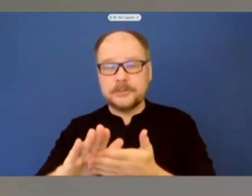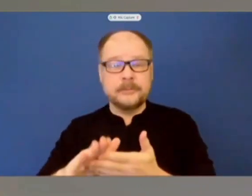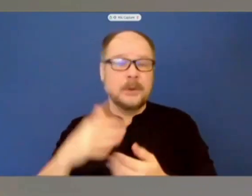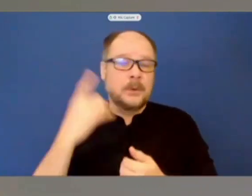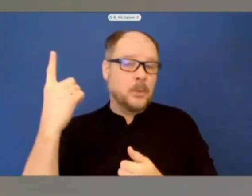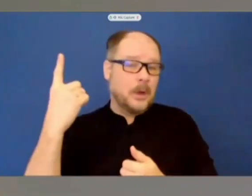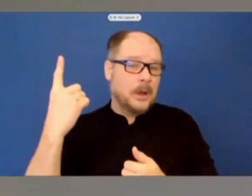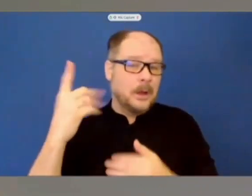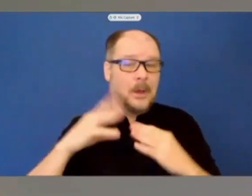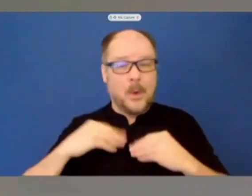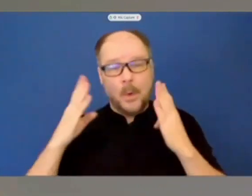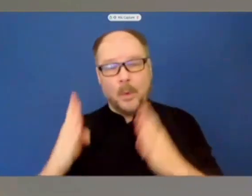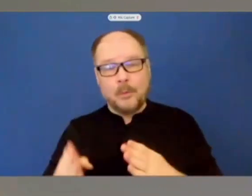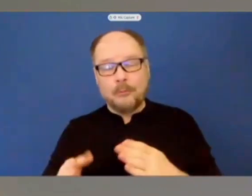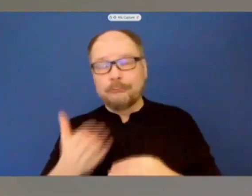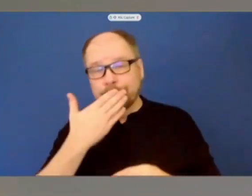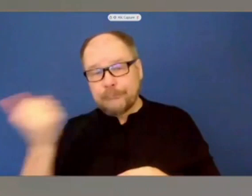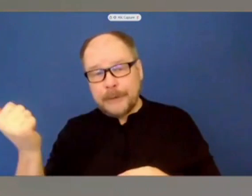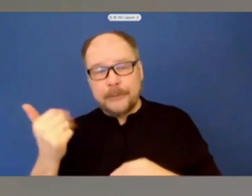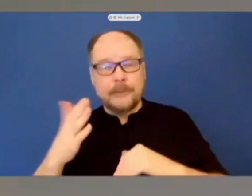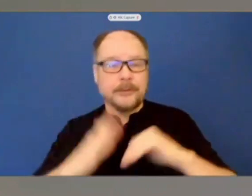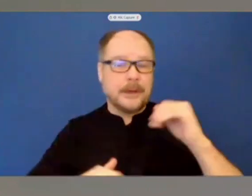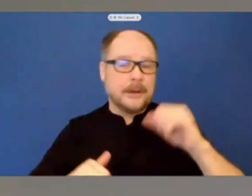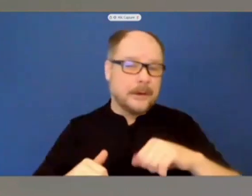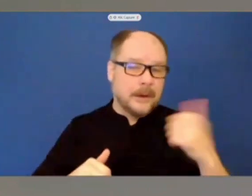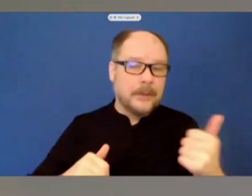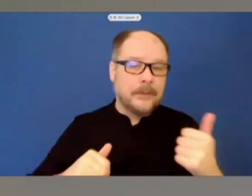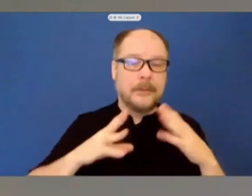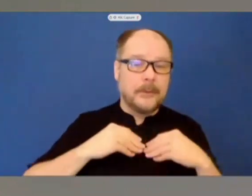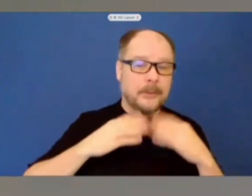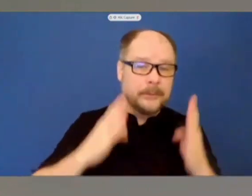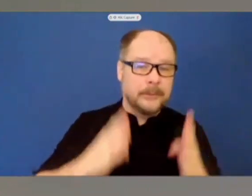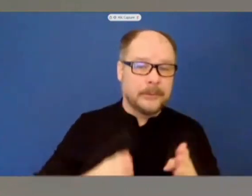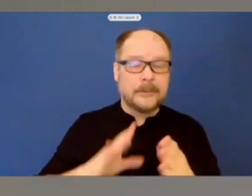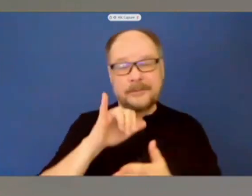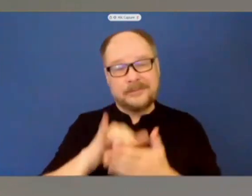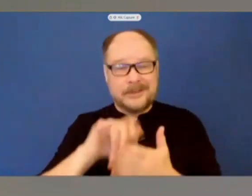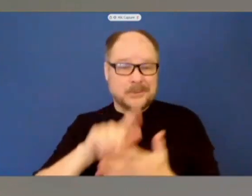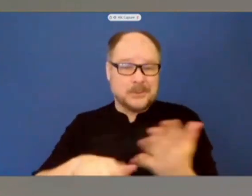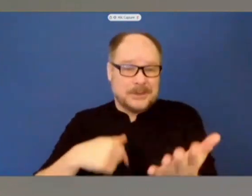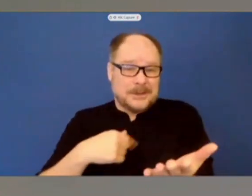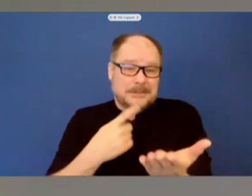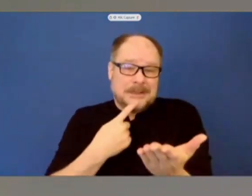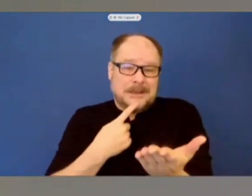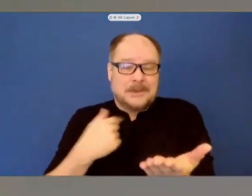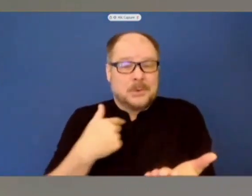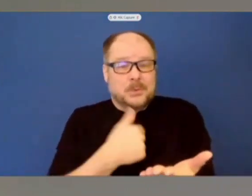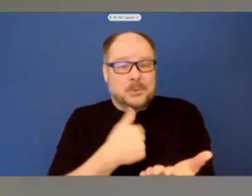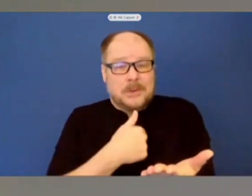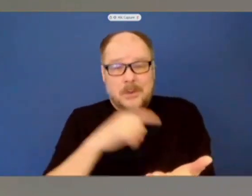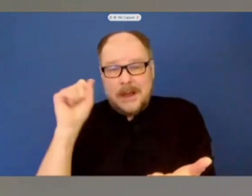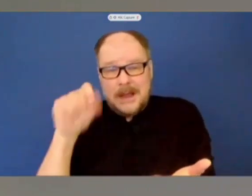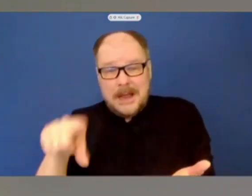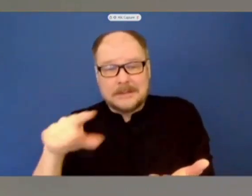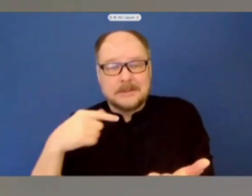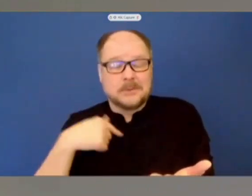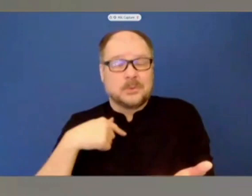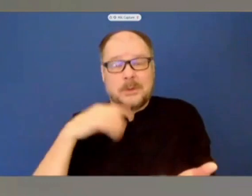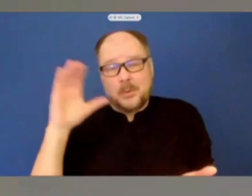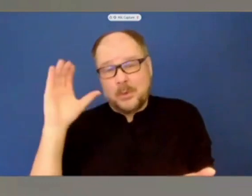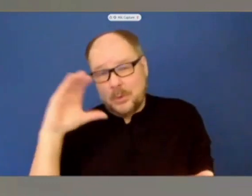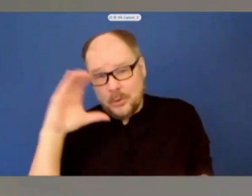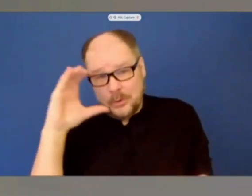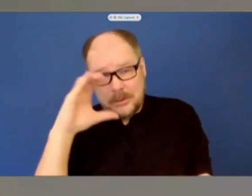another. So, that's what I'm saying, is that we were asking the questions, we were looking.